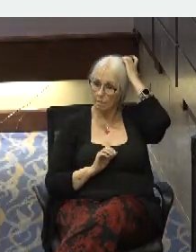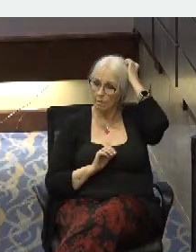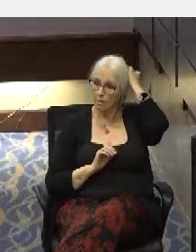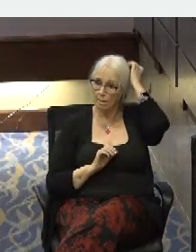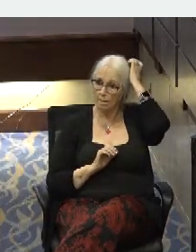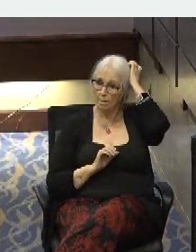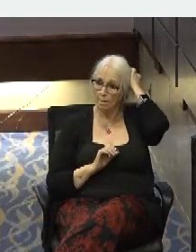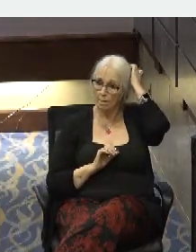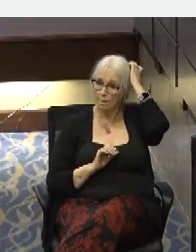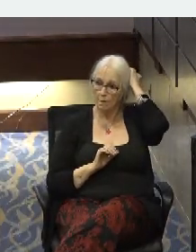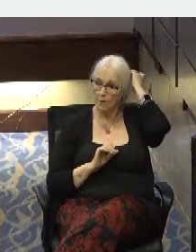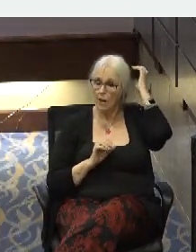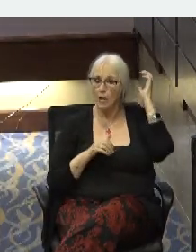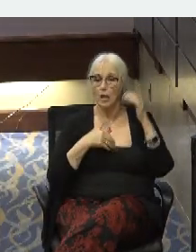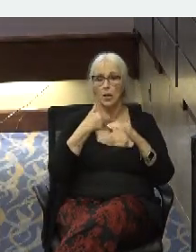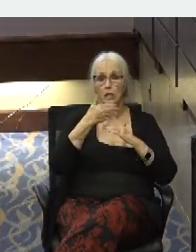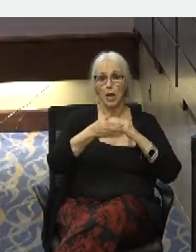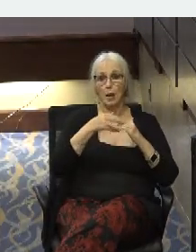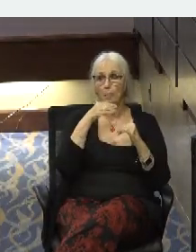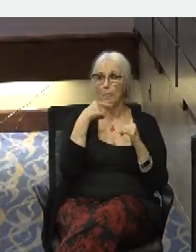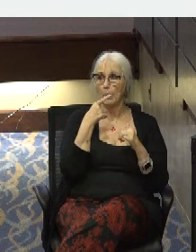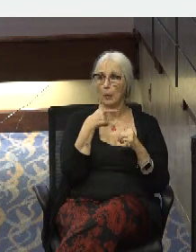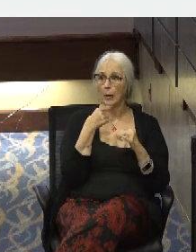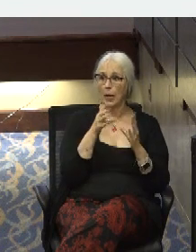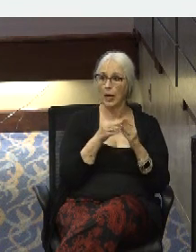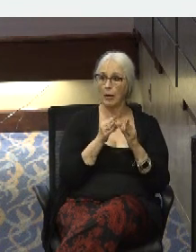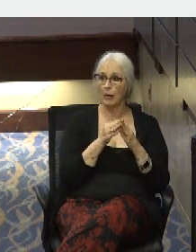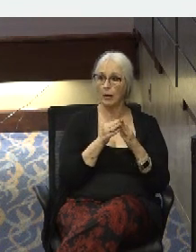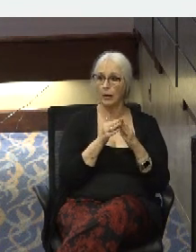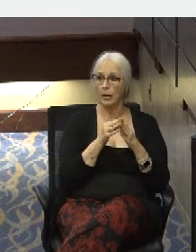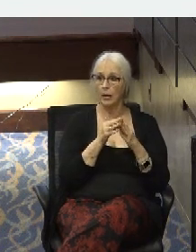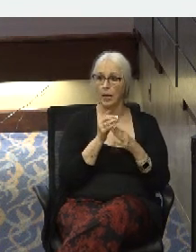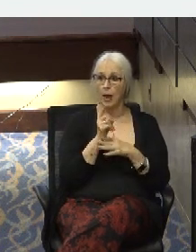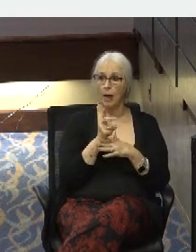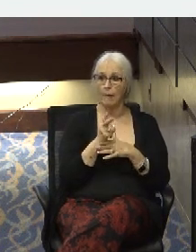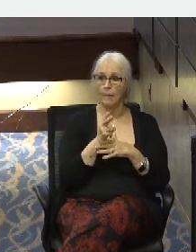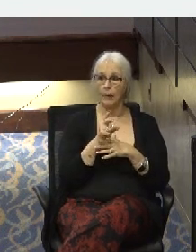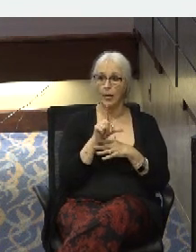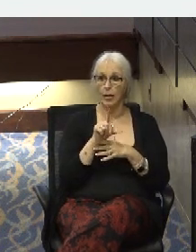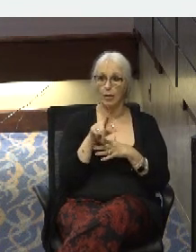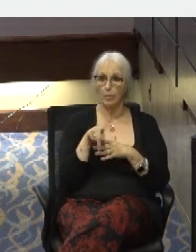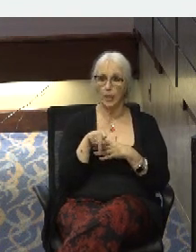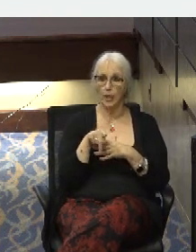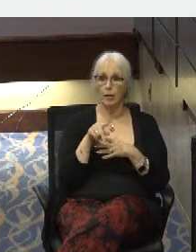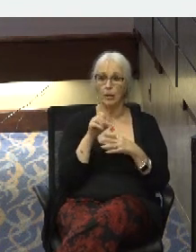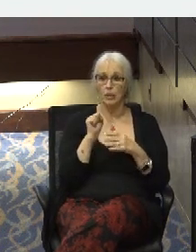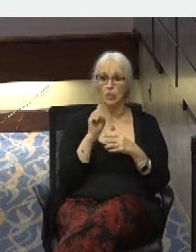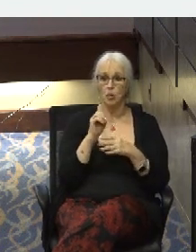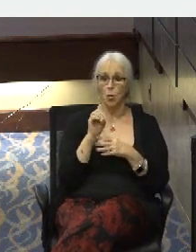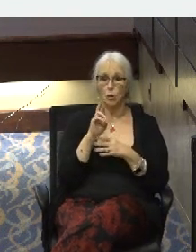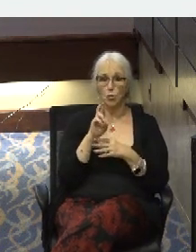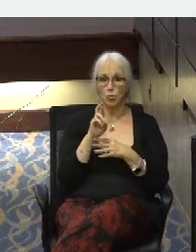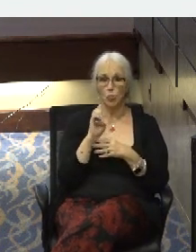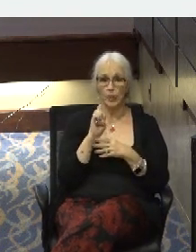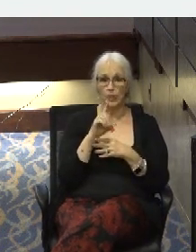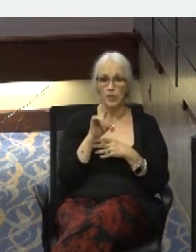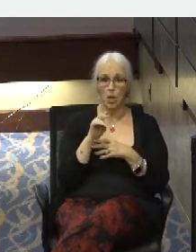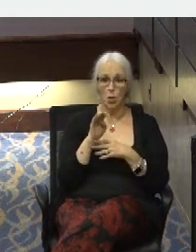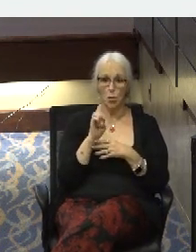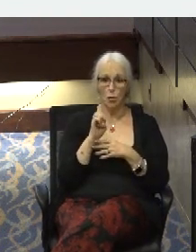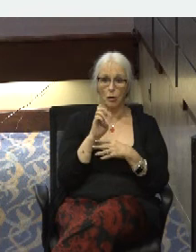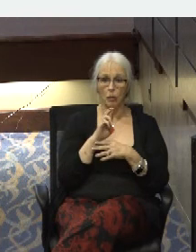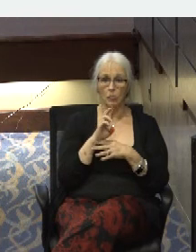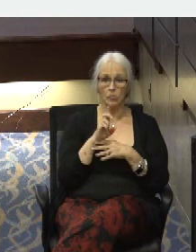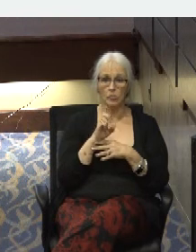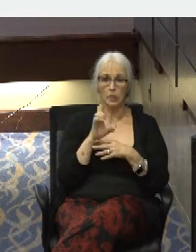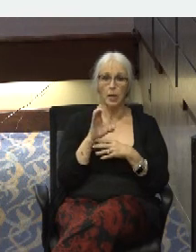Next, we have a public hearing on a request from Patrick Fair on behalf of Fair Family LP to rezone from R1B to R3C property